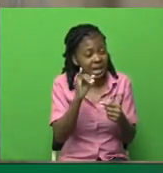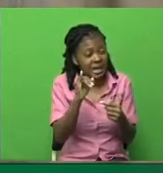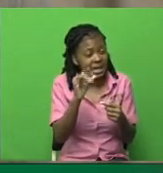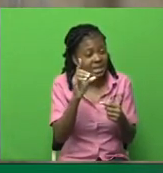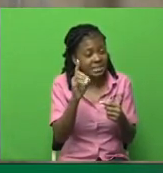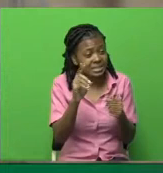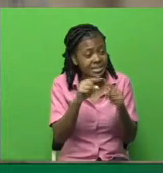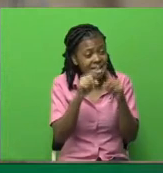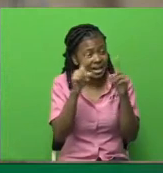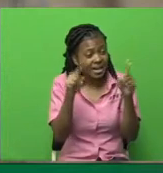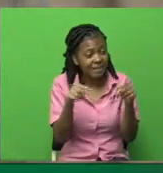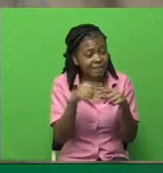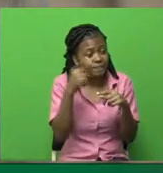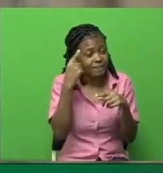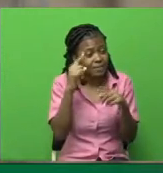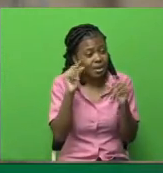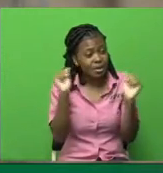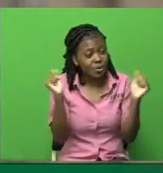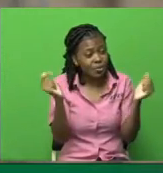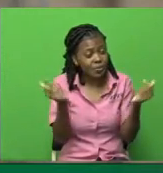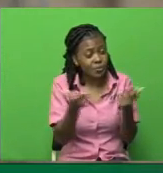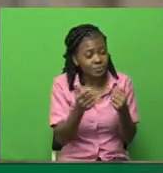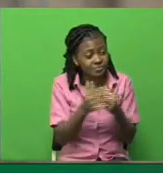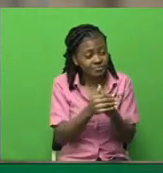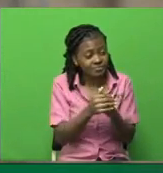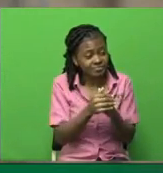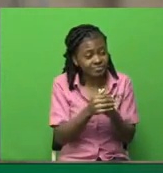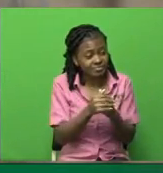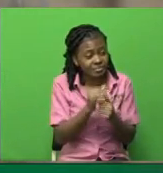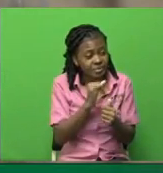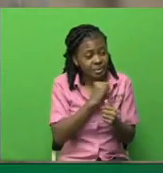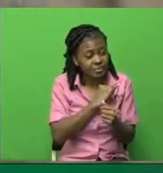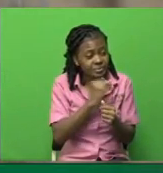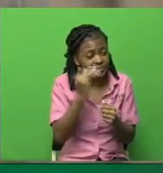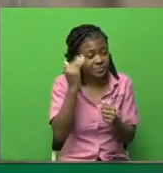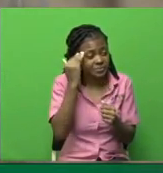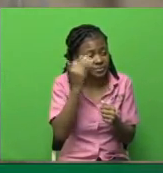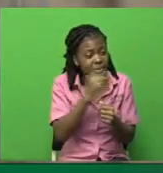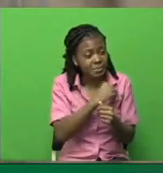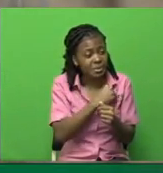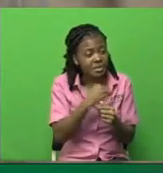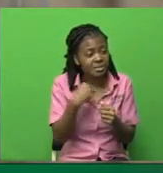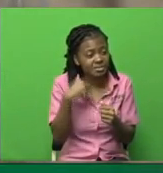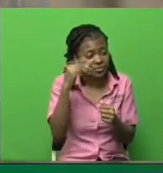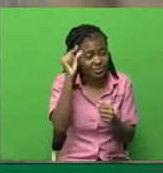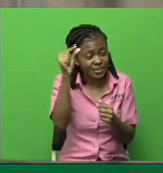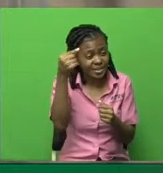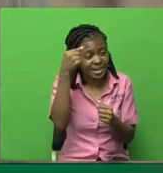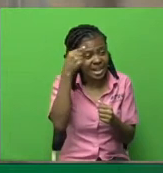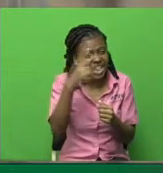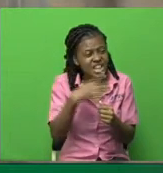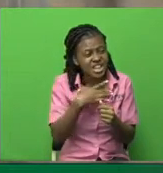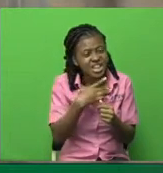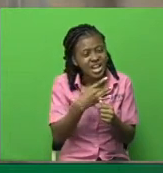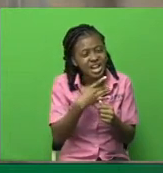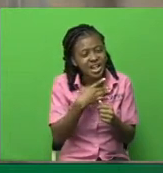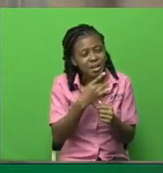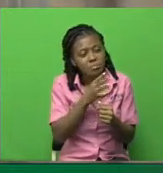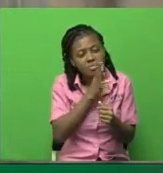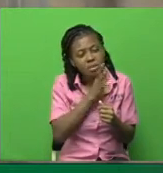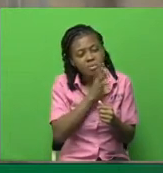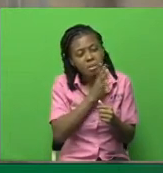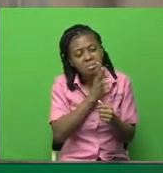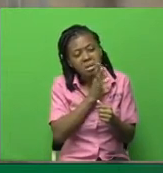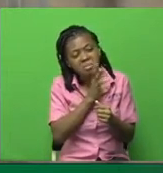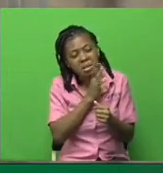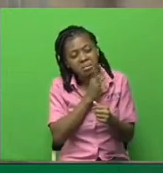speaker I know members of the government has a partial of a local balance so let me say that in the Trinidad Express of